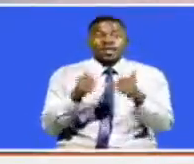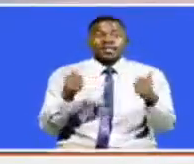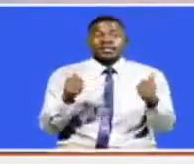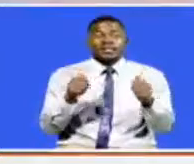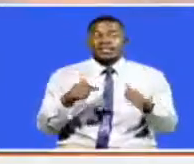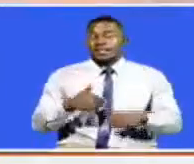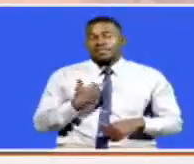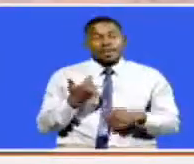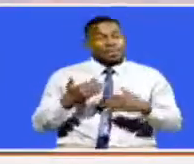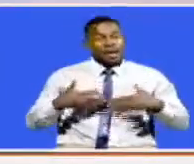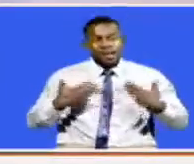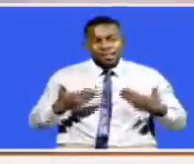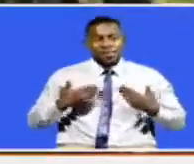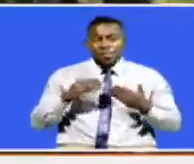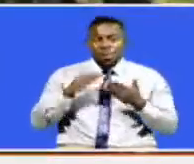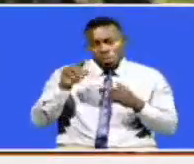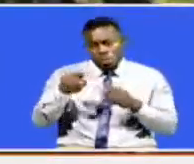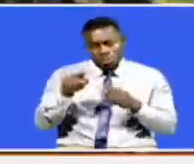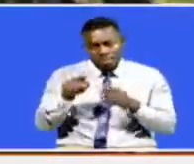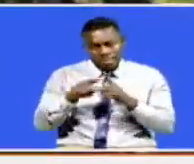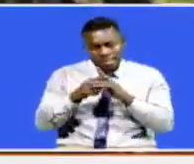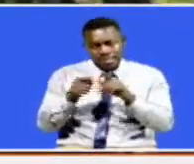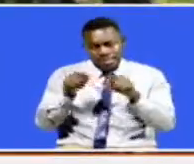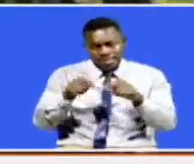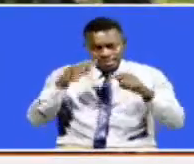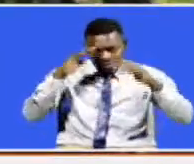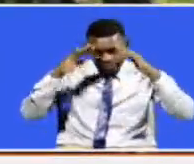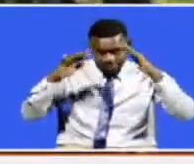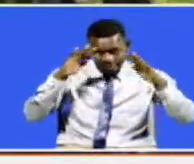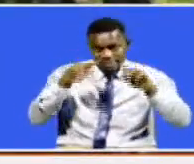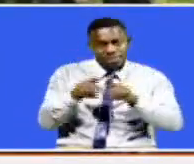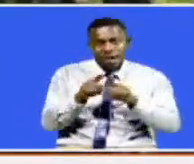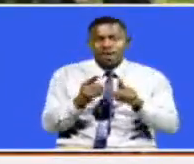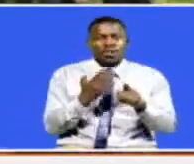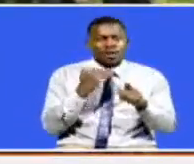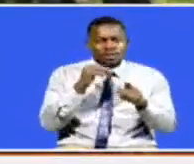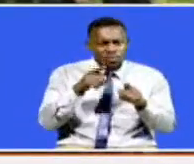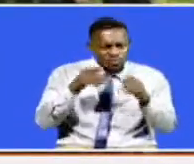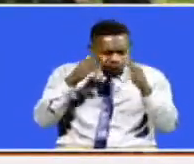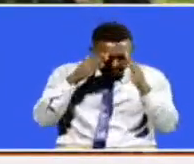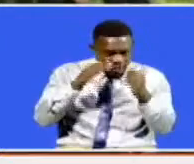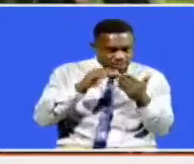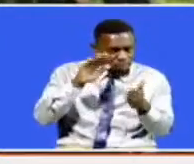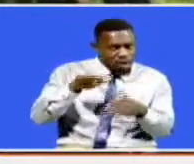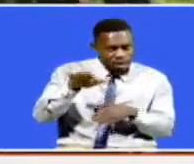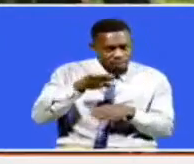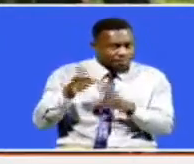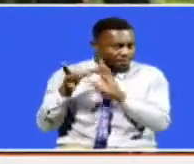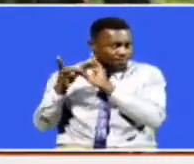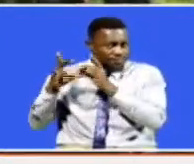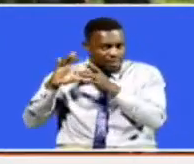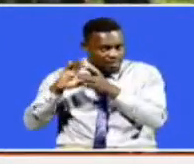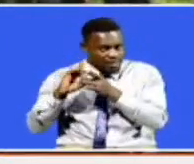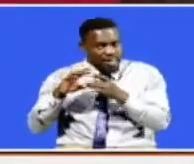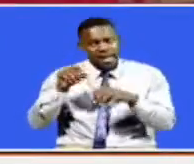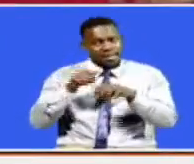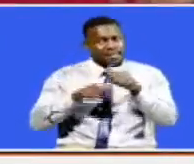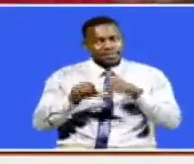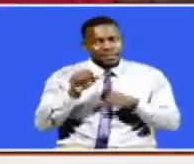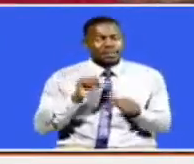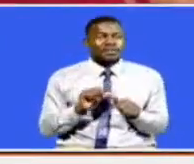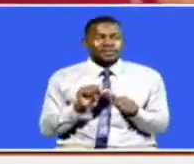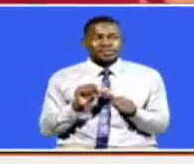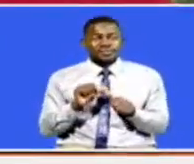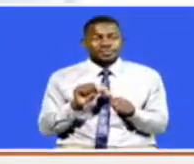hili jambo sana na nataka litiliwe mkazo. Sababu tamaduni nyingi sasa hivi zimeachwa nyuma.